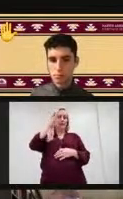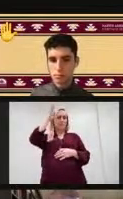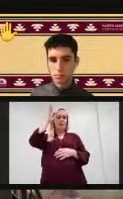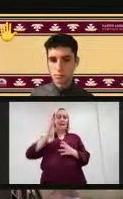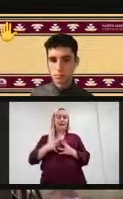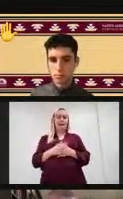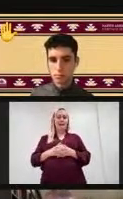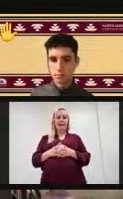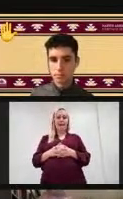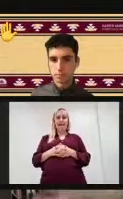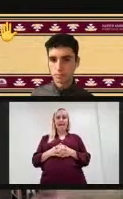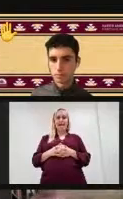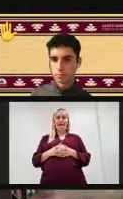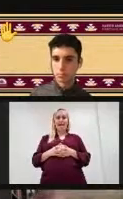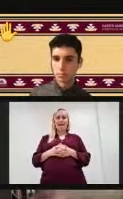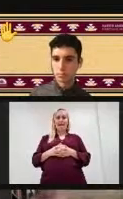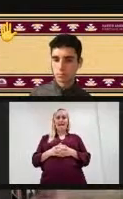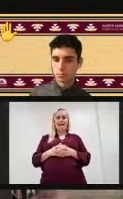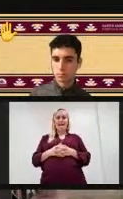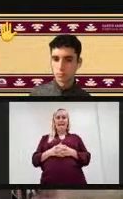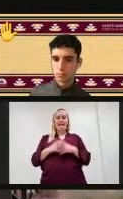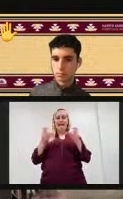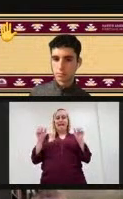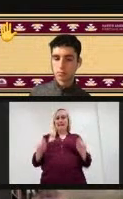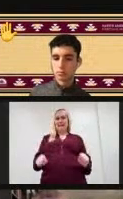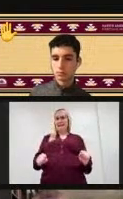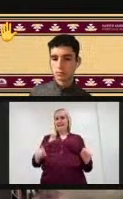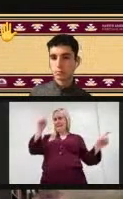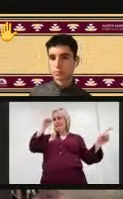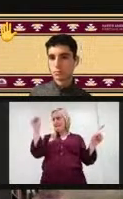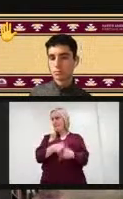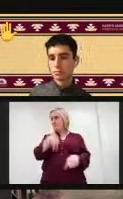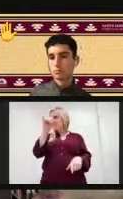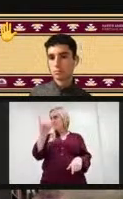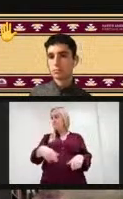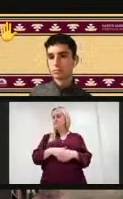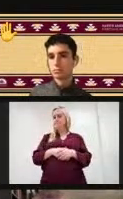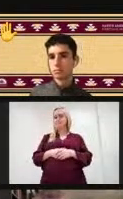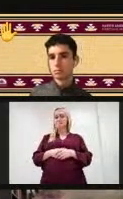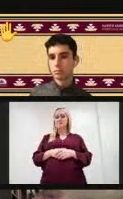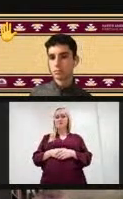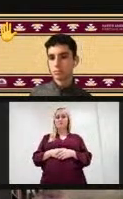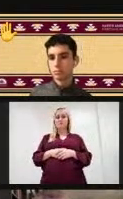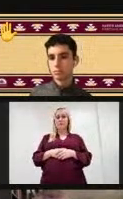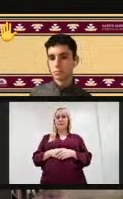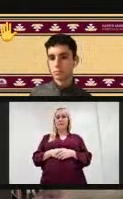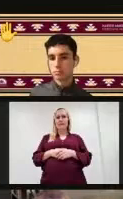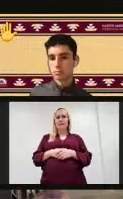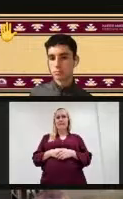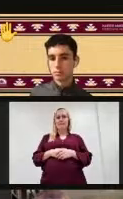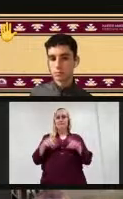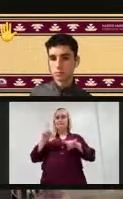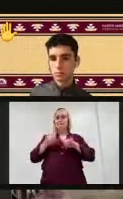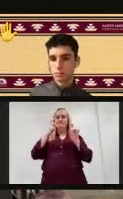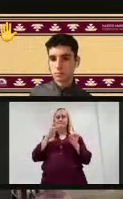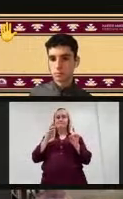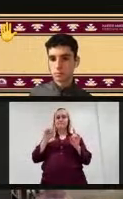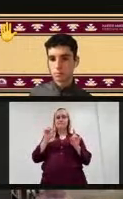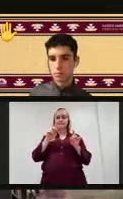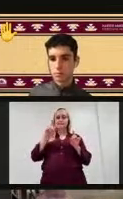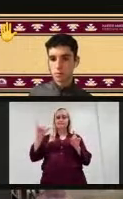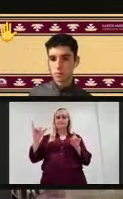Yeah. With that, can we build consensus around that? How are we feeling? I can't see Marty. There you